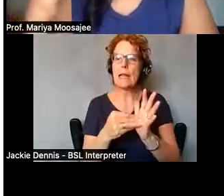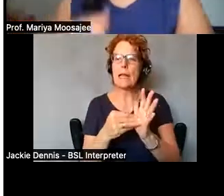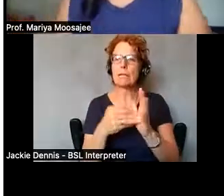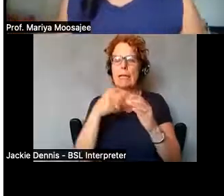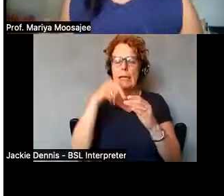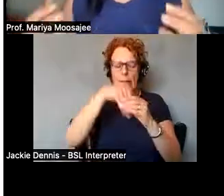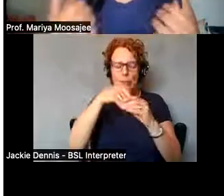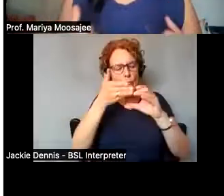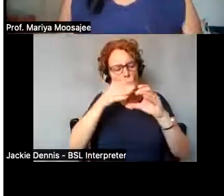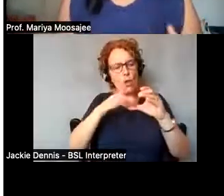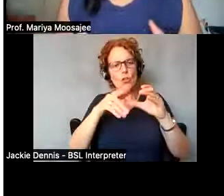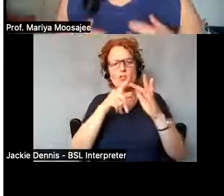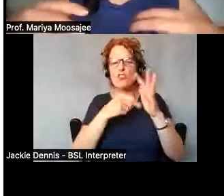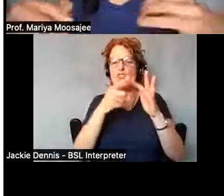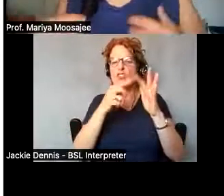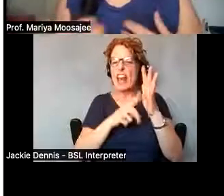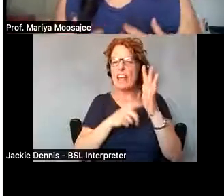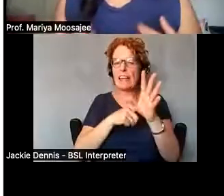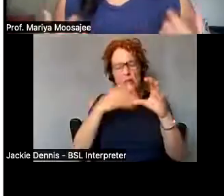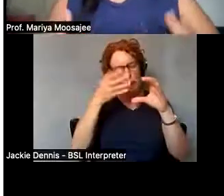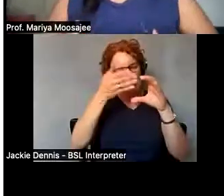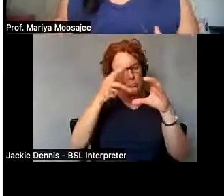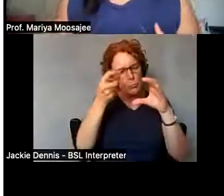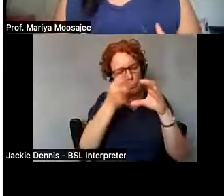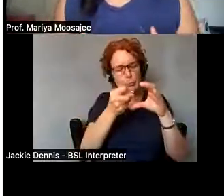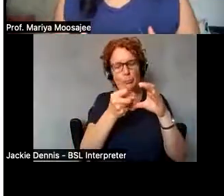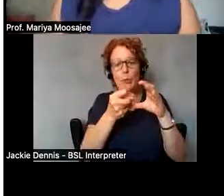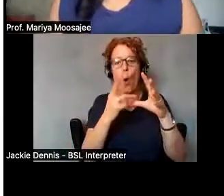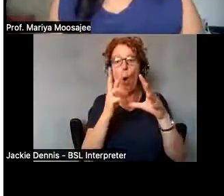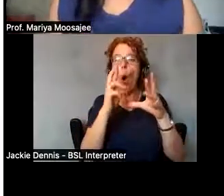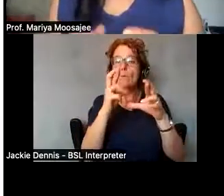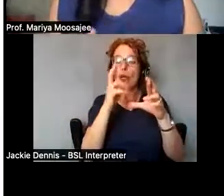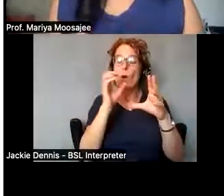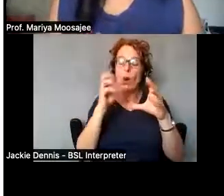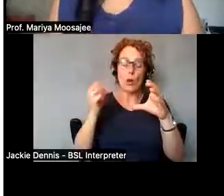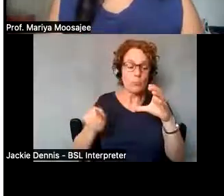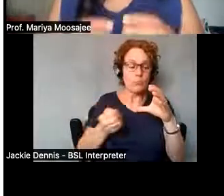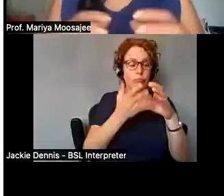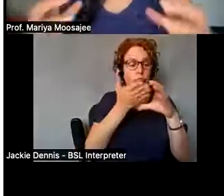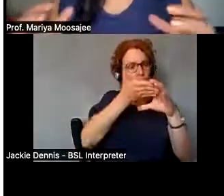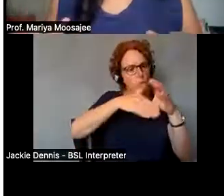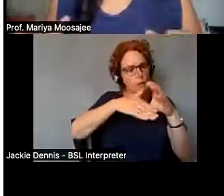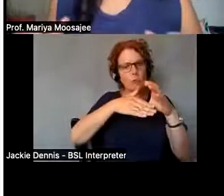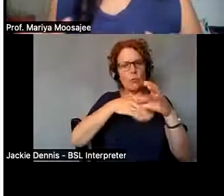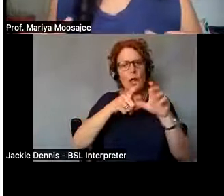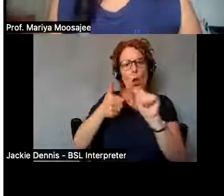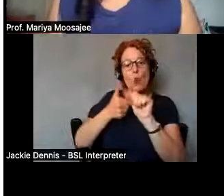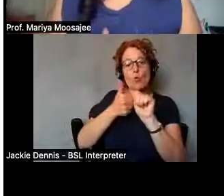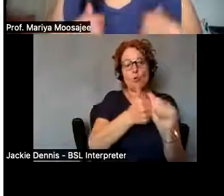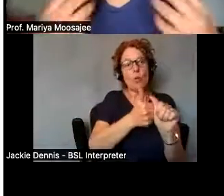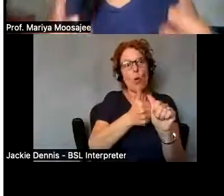eye, hoping that these cells will integrate into the retina and support the residual